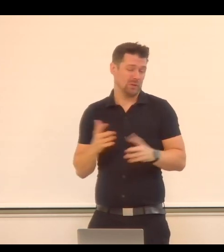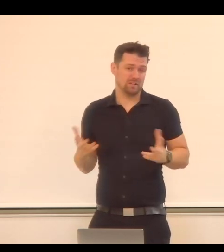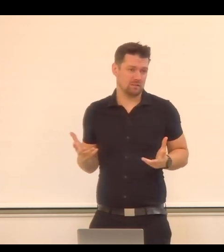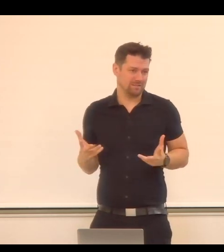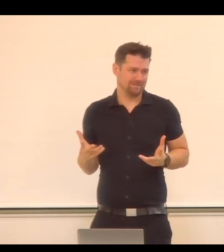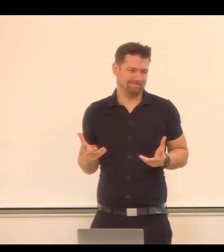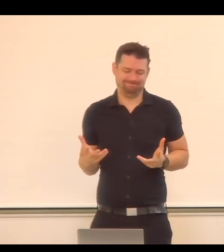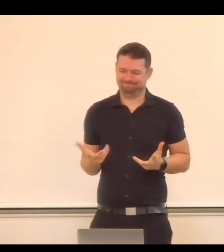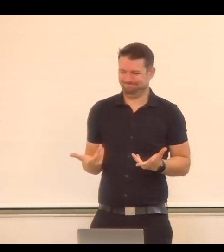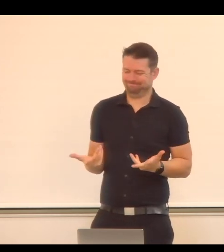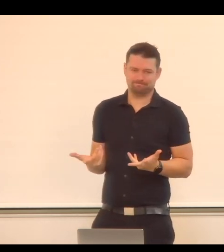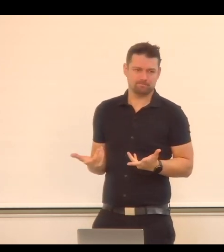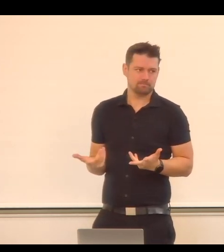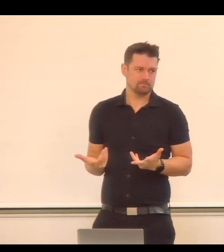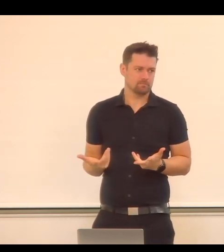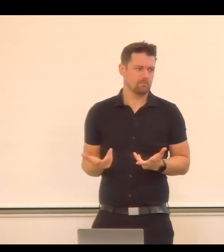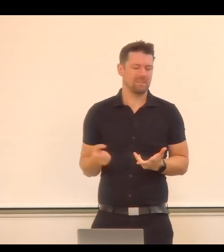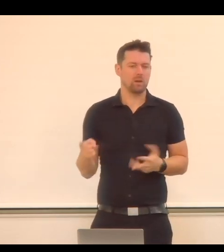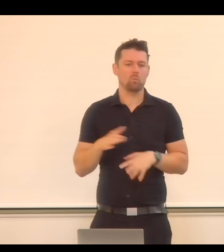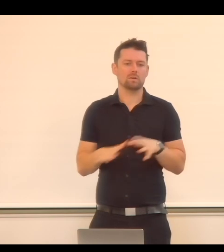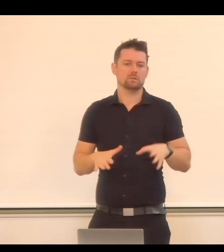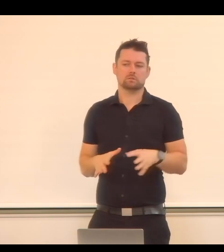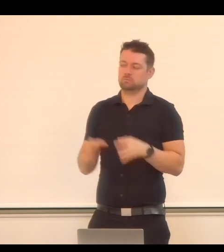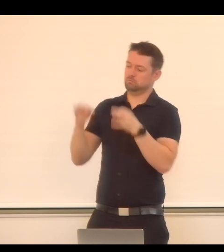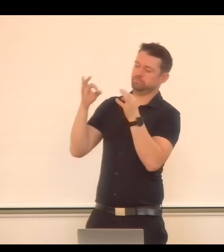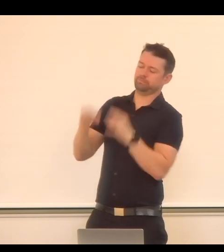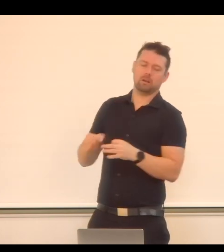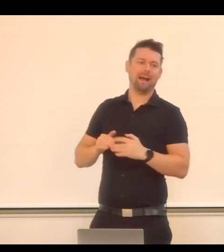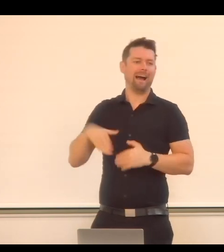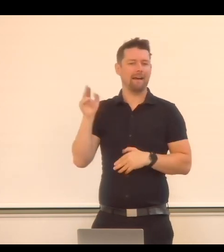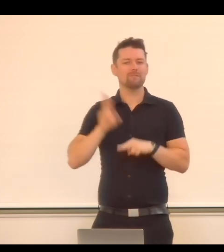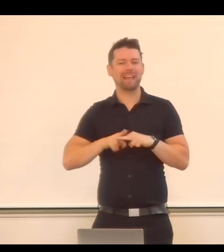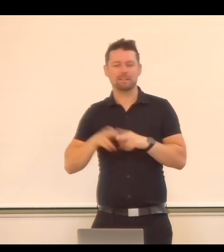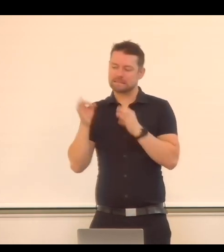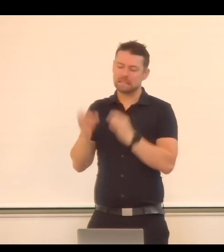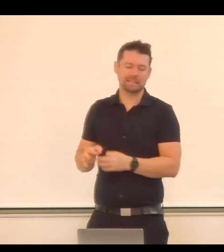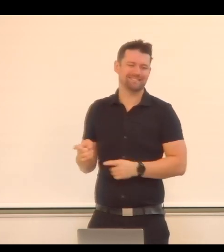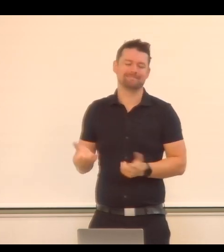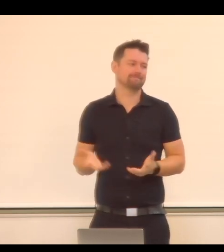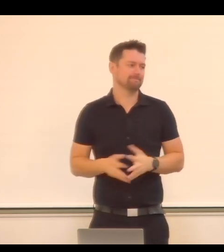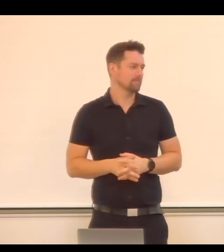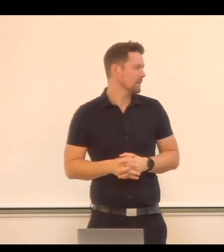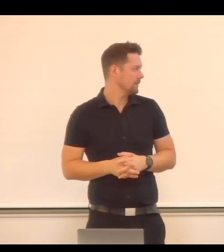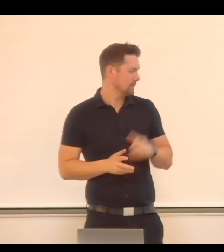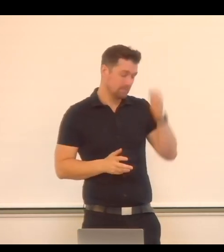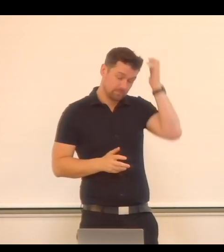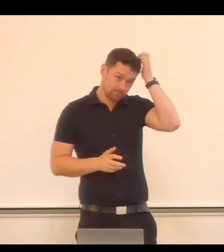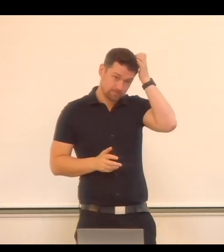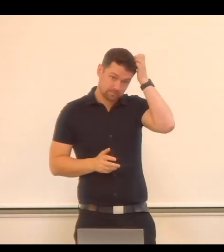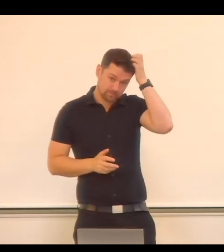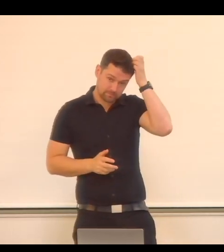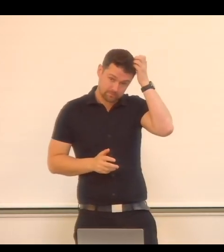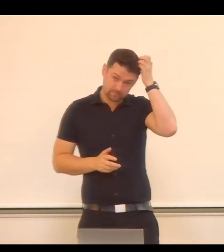returns were limited because it wasn't very high fidelity. It wasn't really designed to be that way. There's a long history that I can talk about between